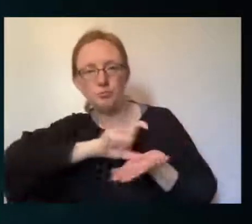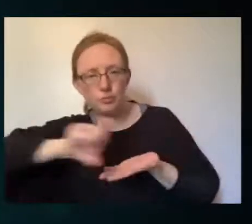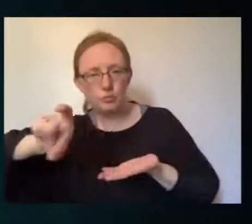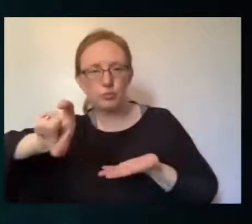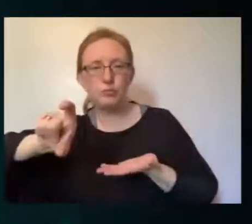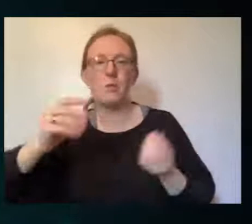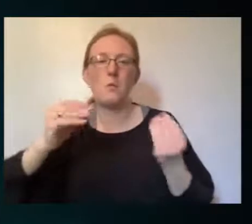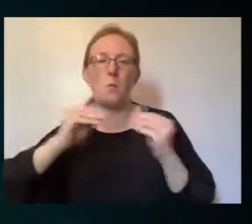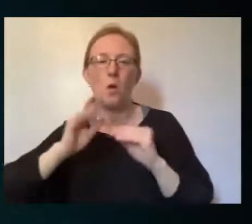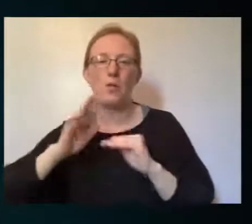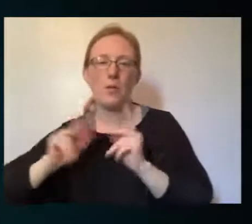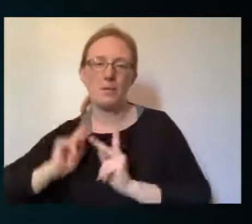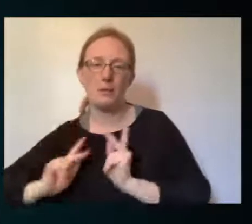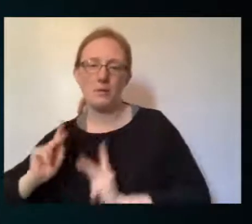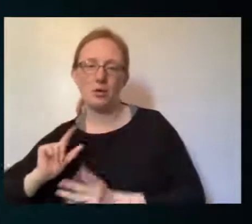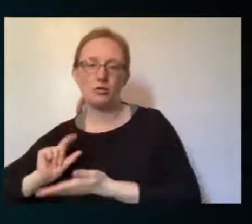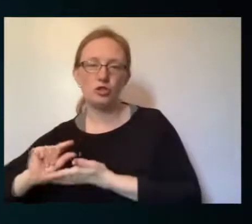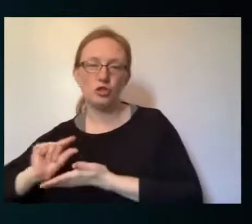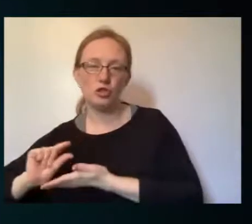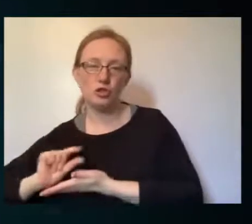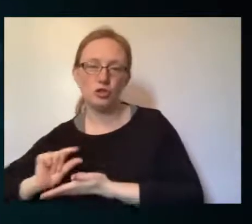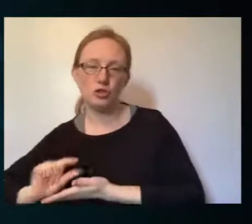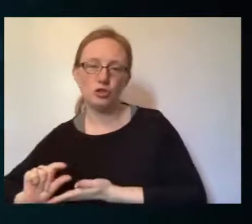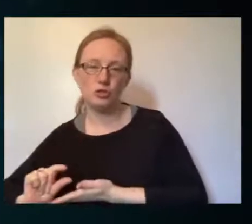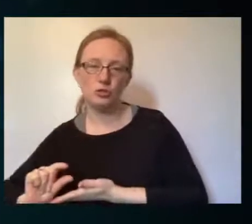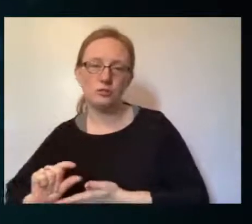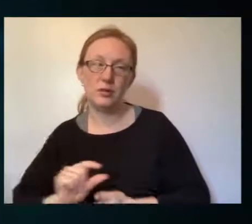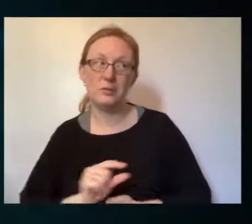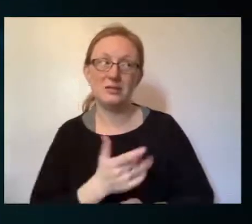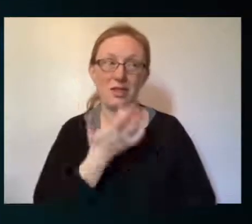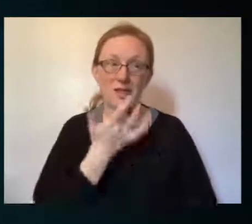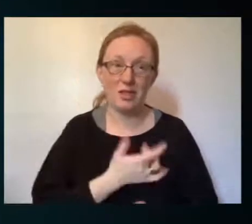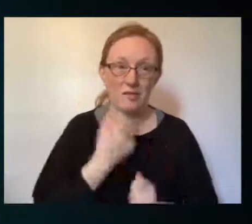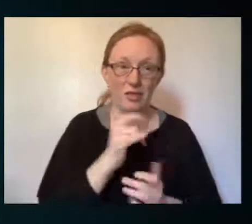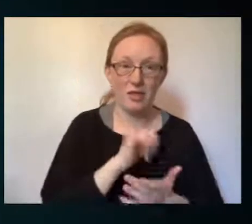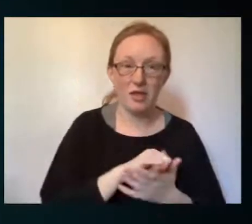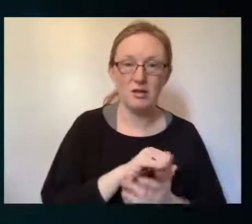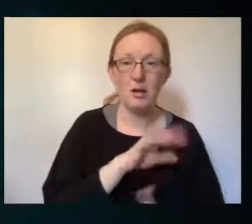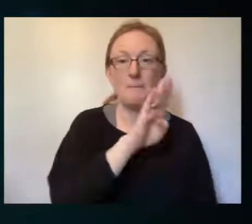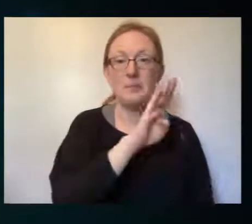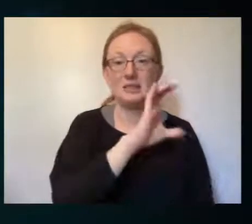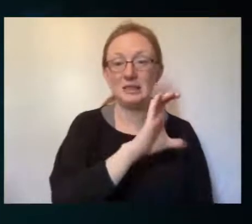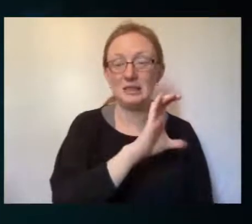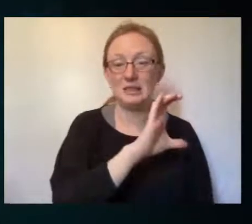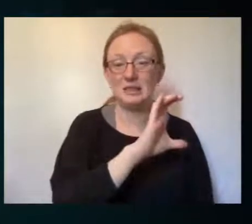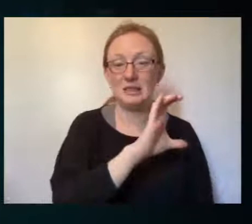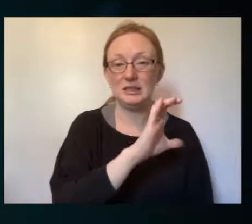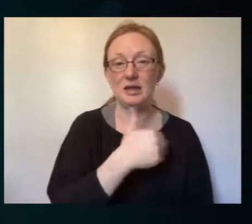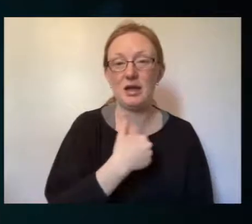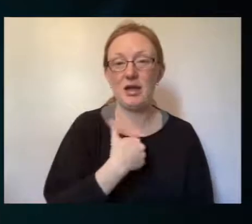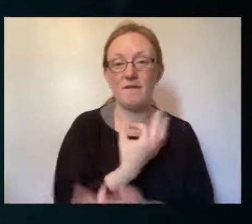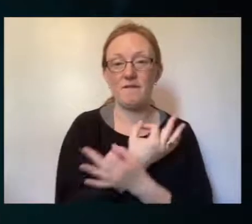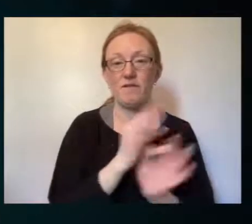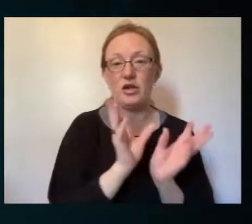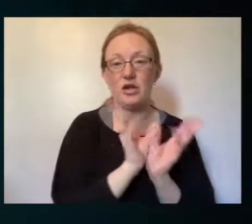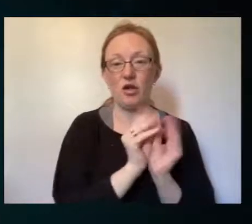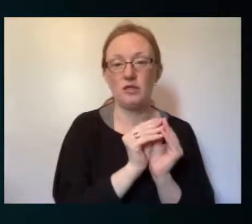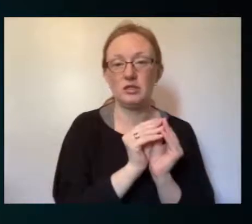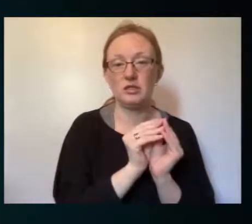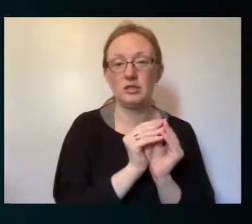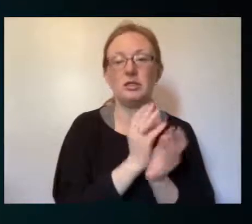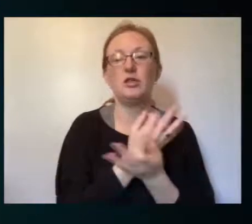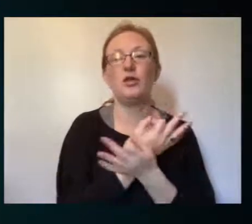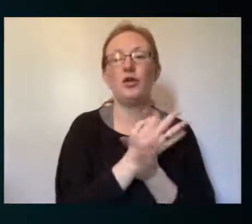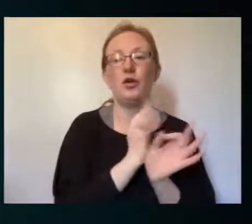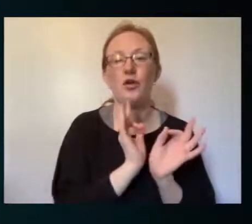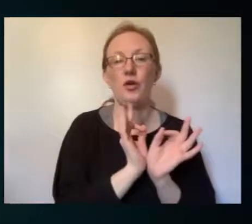So it's a very privileged position to be able to do that. So, for instance, the BBC does free conferences and free